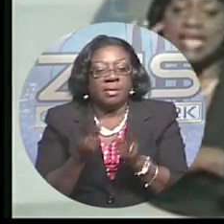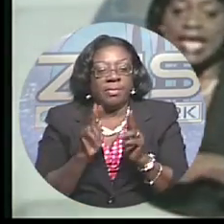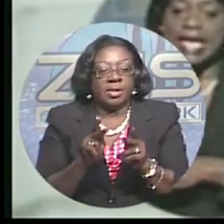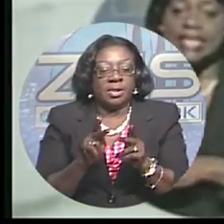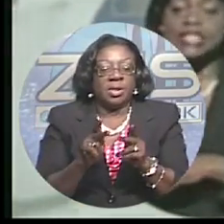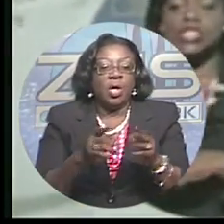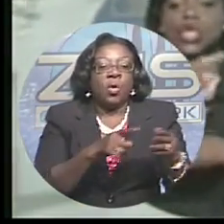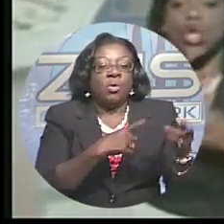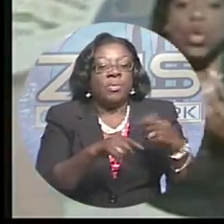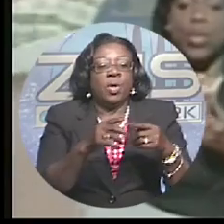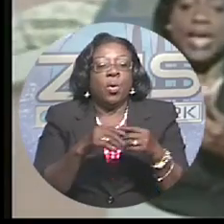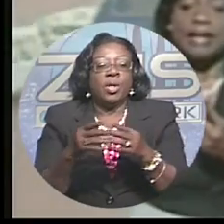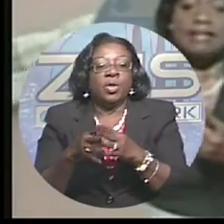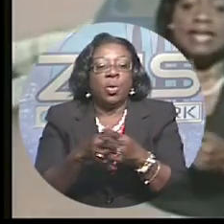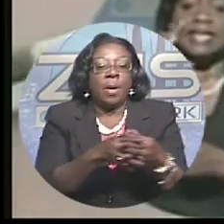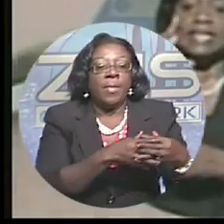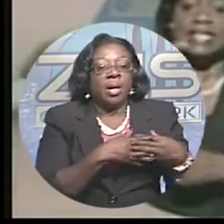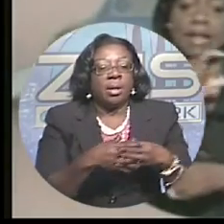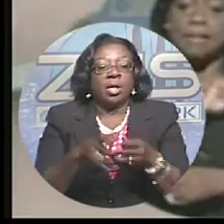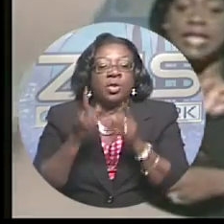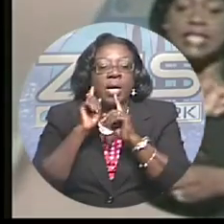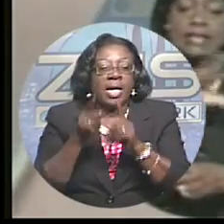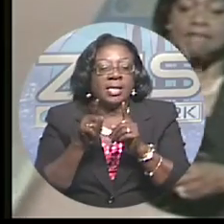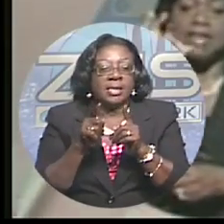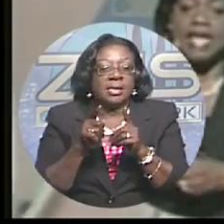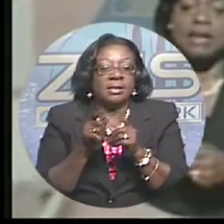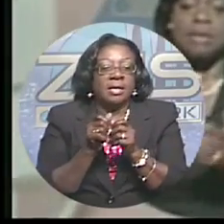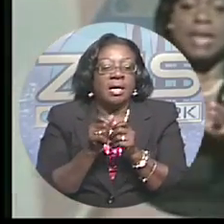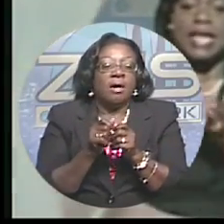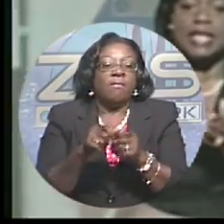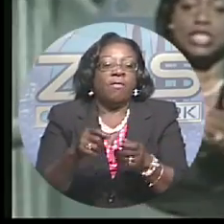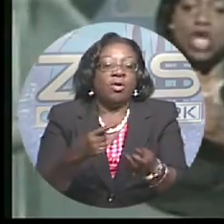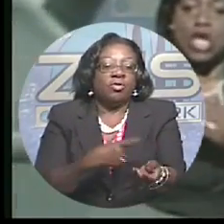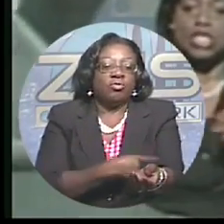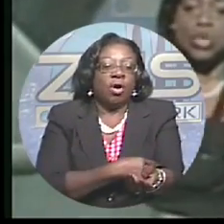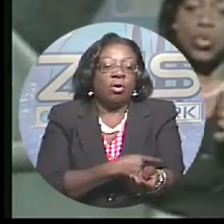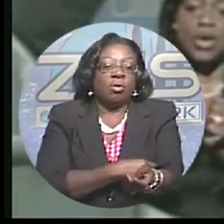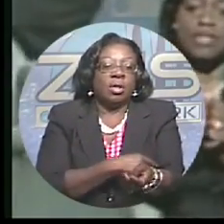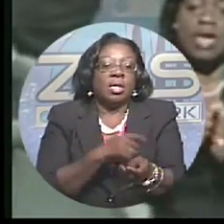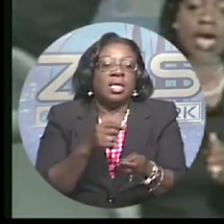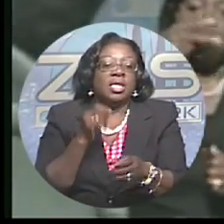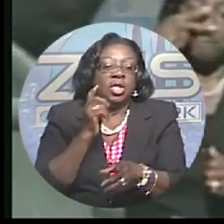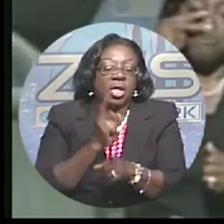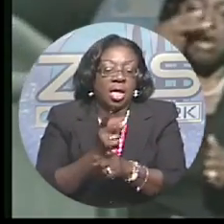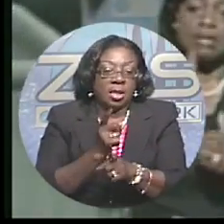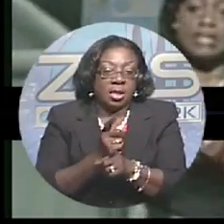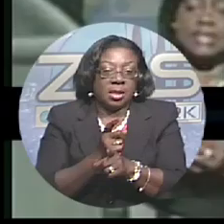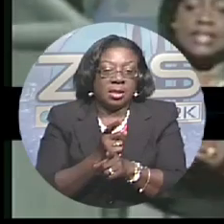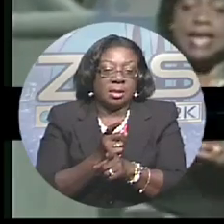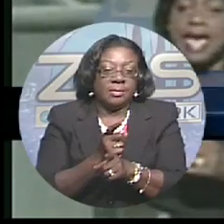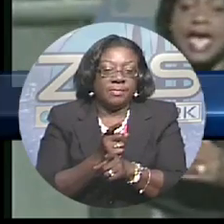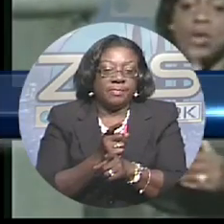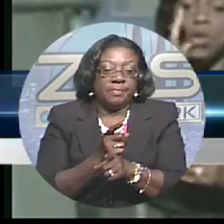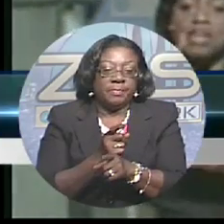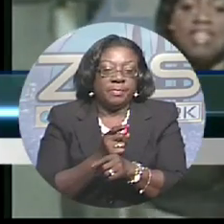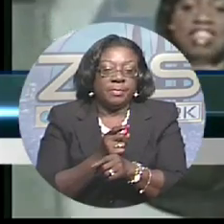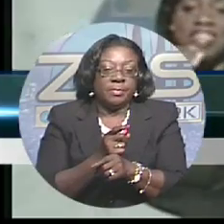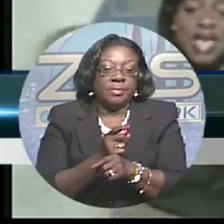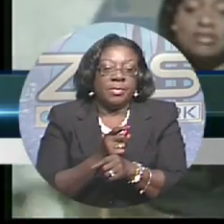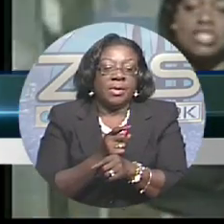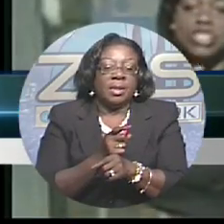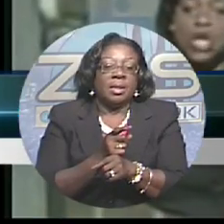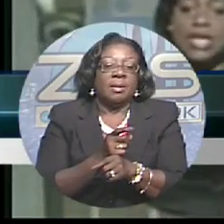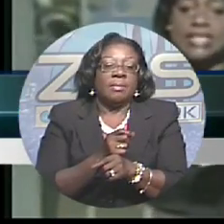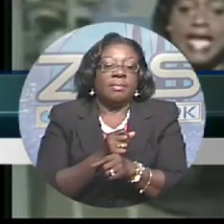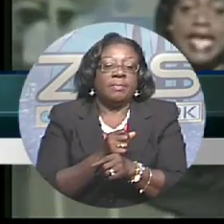heading to the United States to answer to drug smuggling charges. This after the appellate panel of court president Justice Anita Allen,